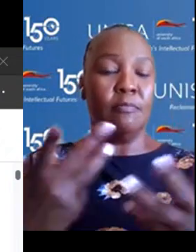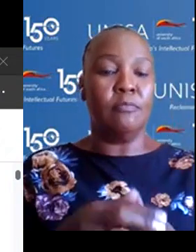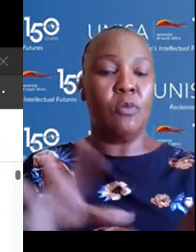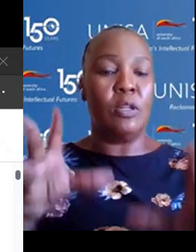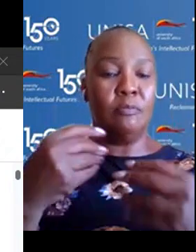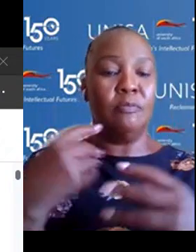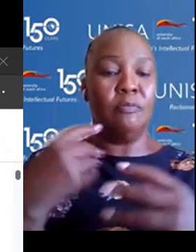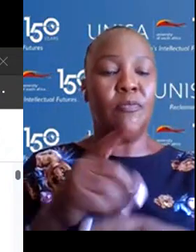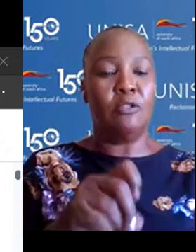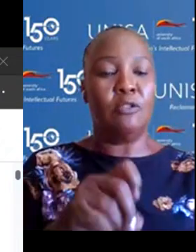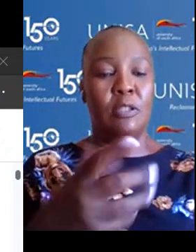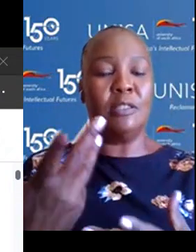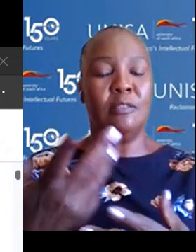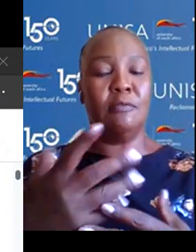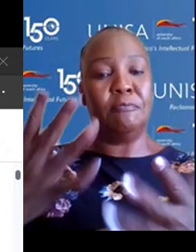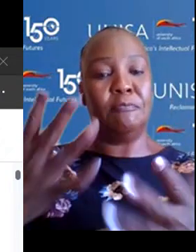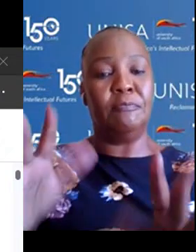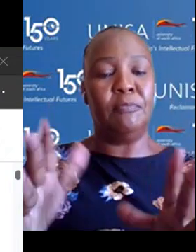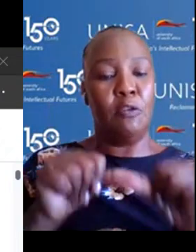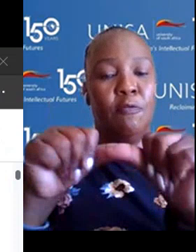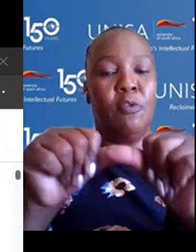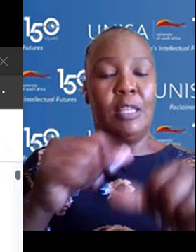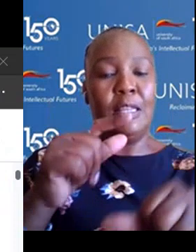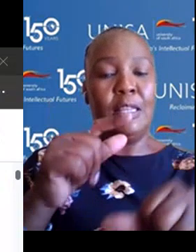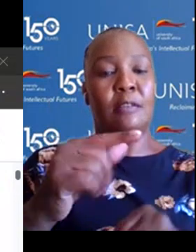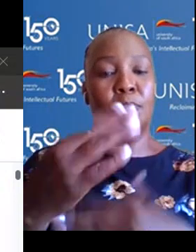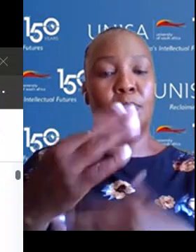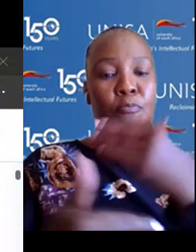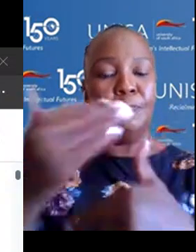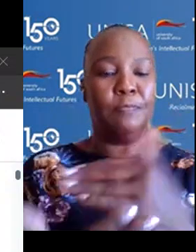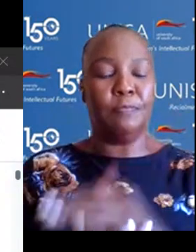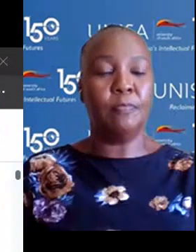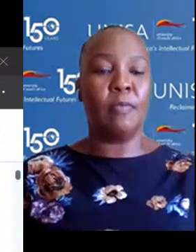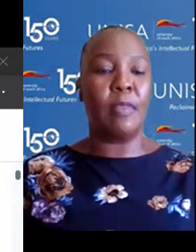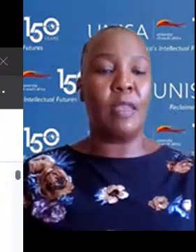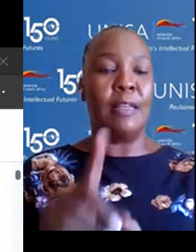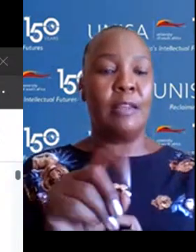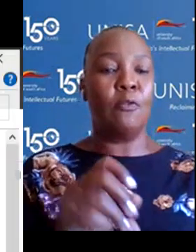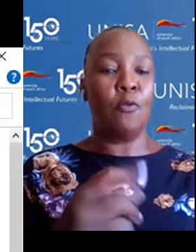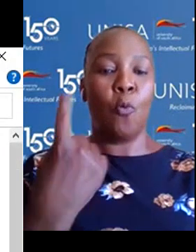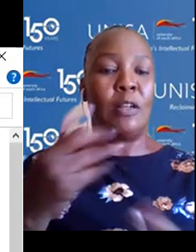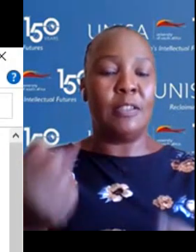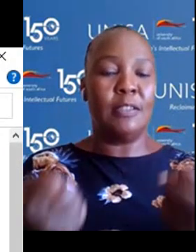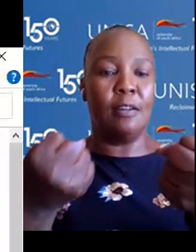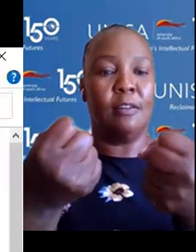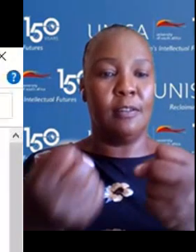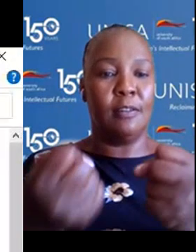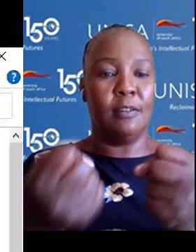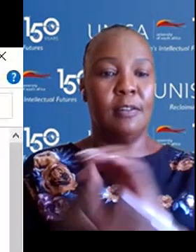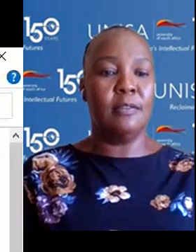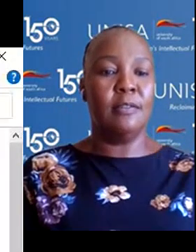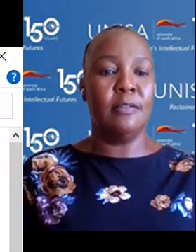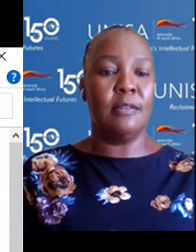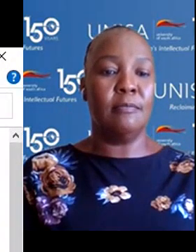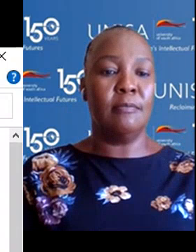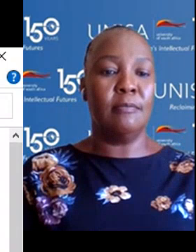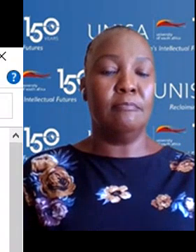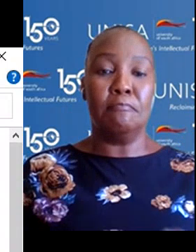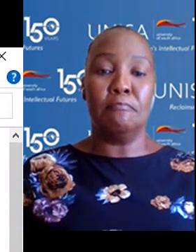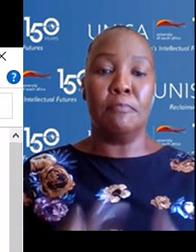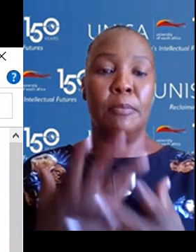clicked on Install, you installed it, you followed that process. Click on OneDrive, and there we go.